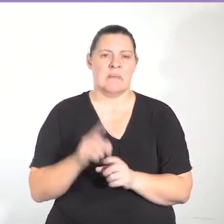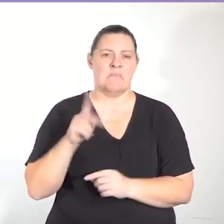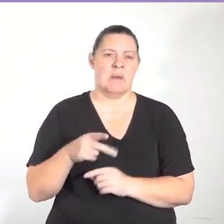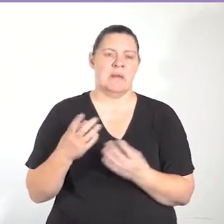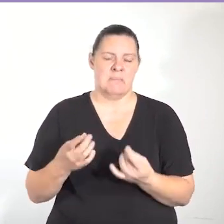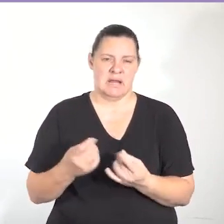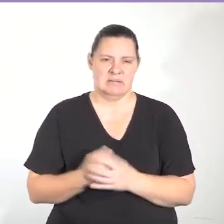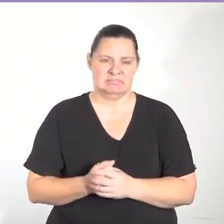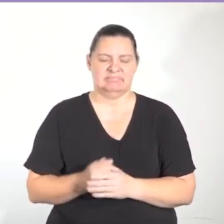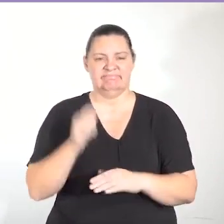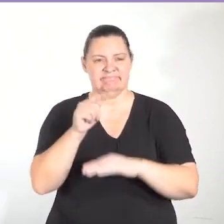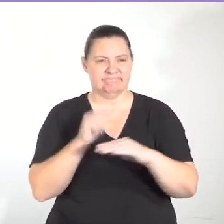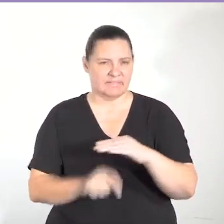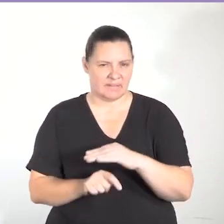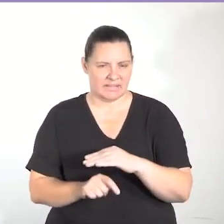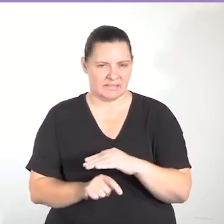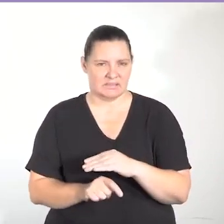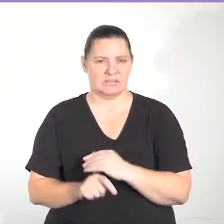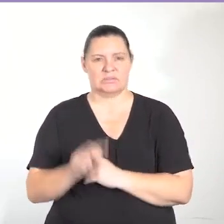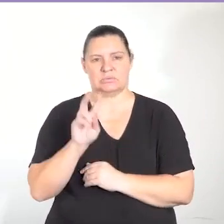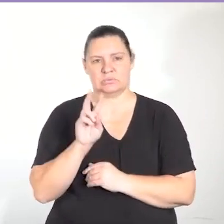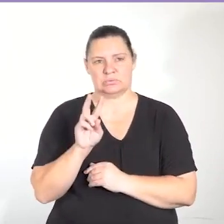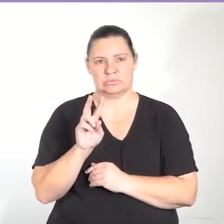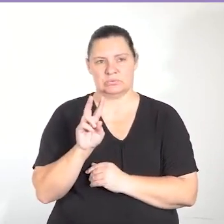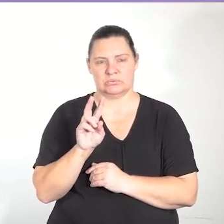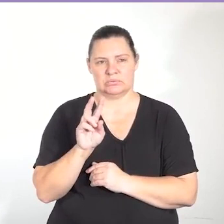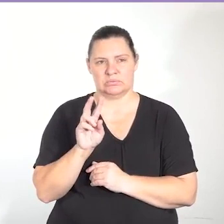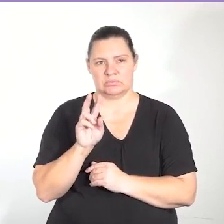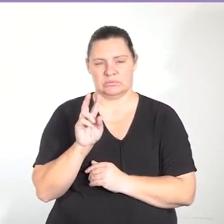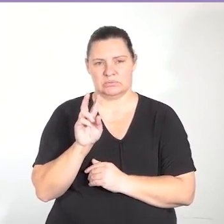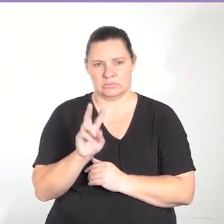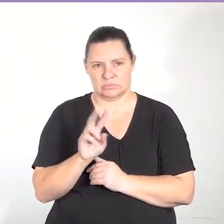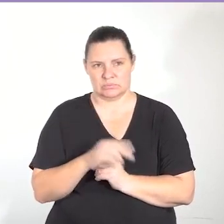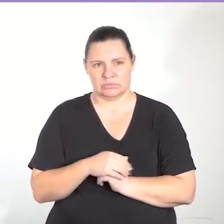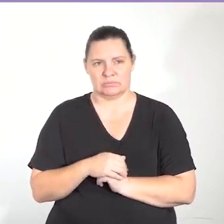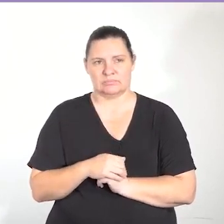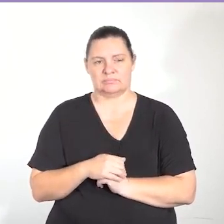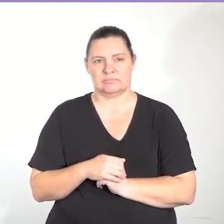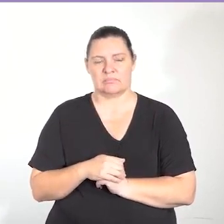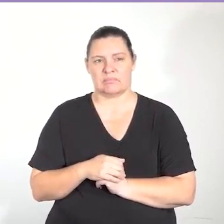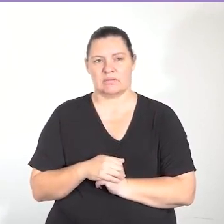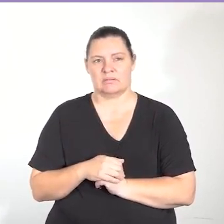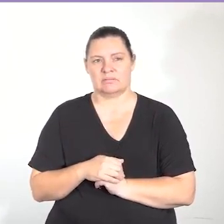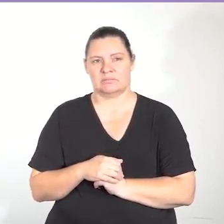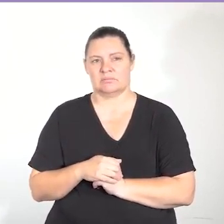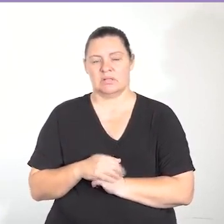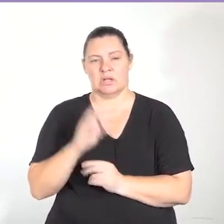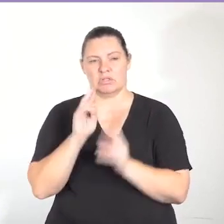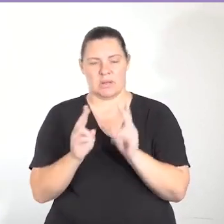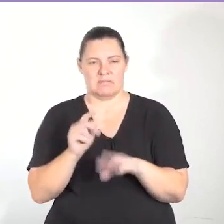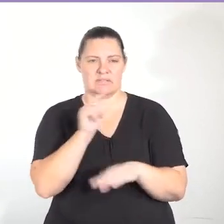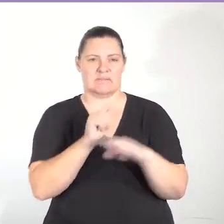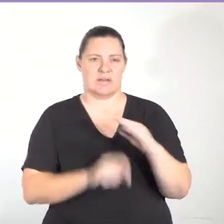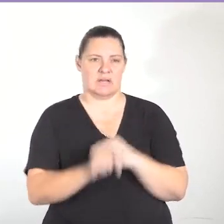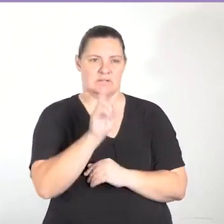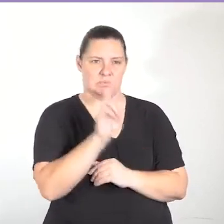first prime number, and I'm going to divide by the 2 from 12 here. So we have 12, and I'm going